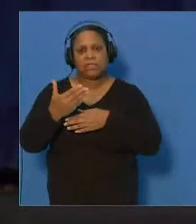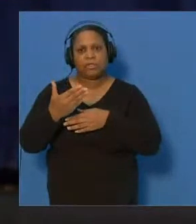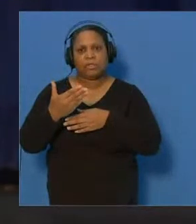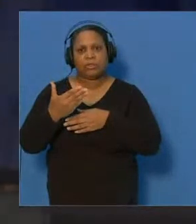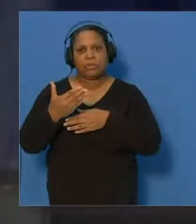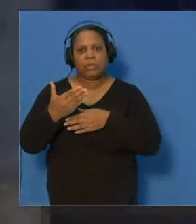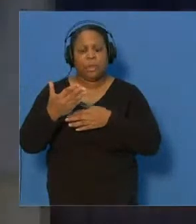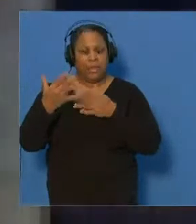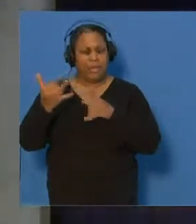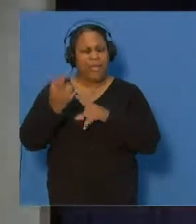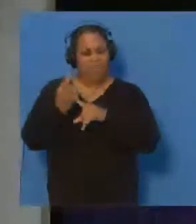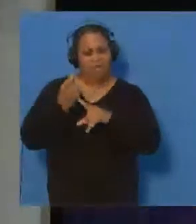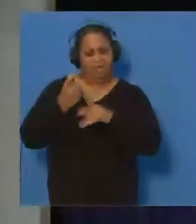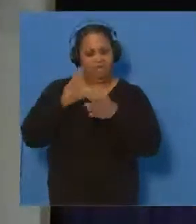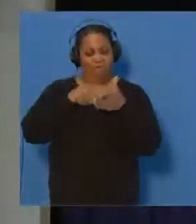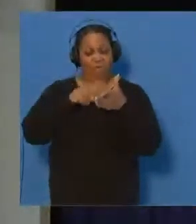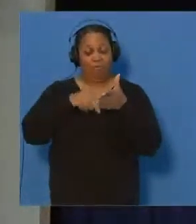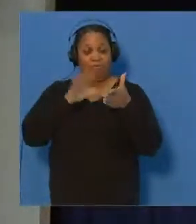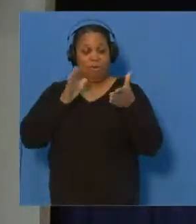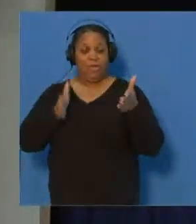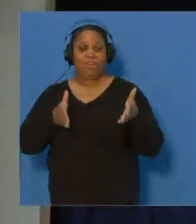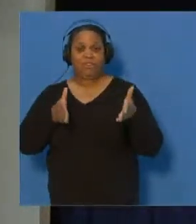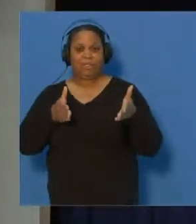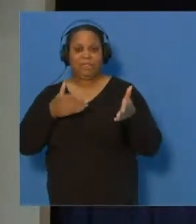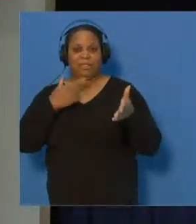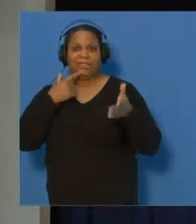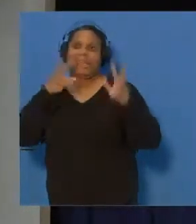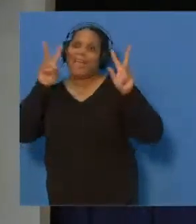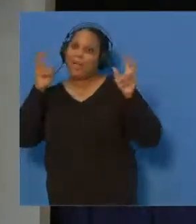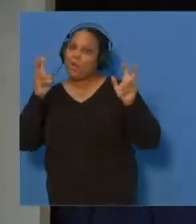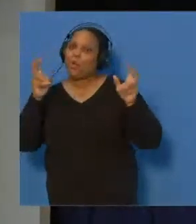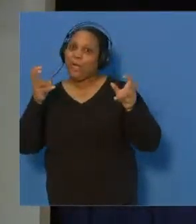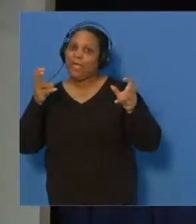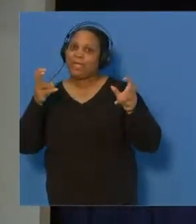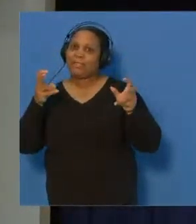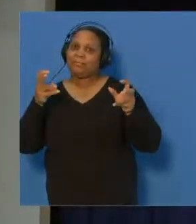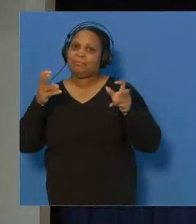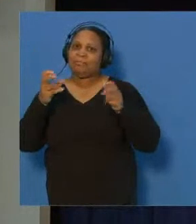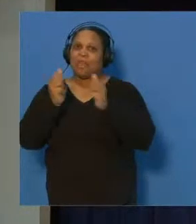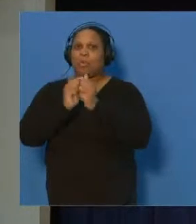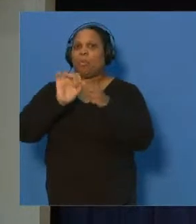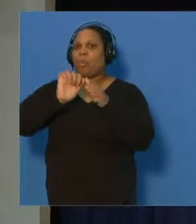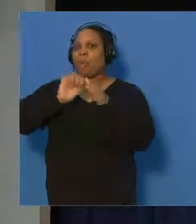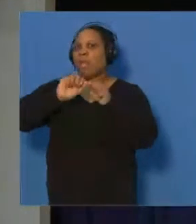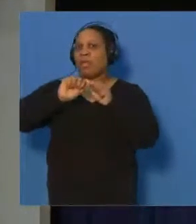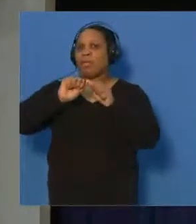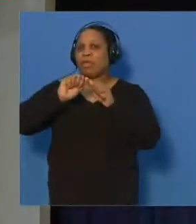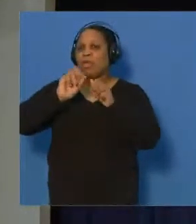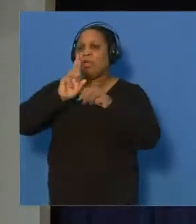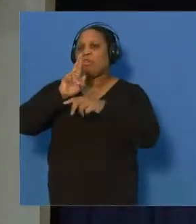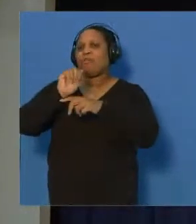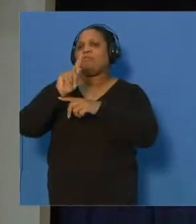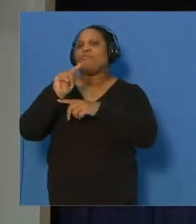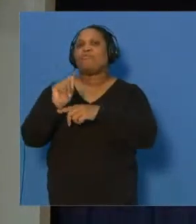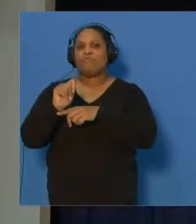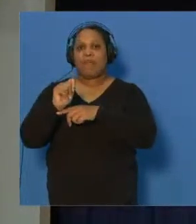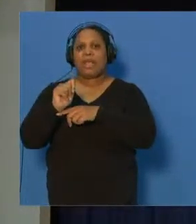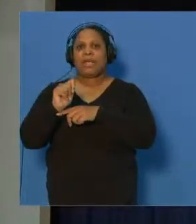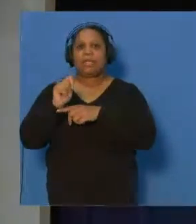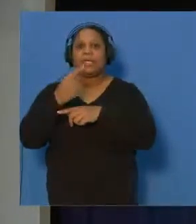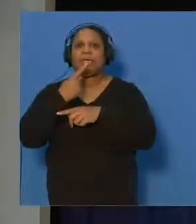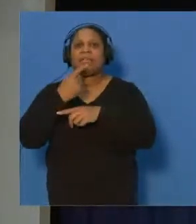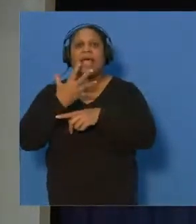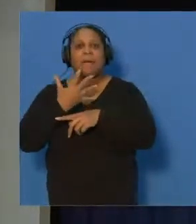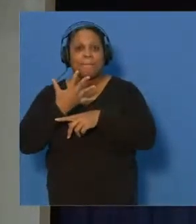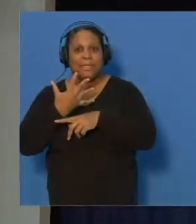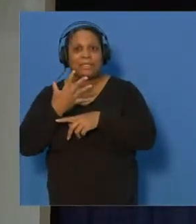from our readers. So, and I quote, given Bermuda's rate of diabetes and obesity, is the government concerned